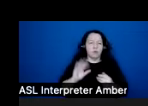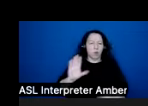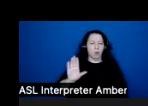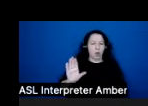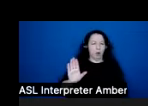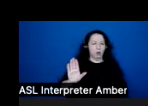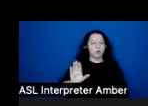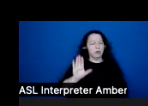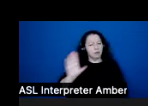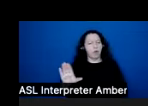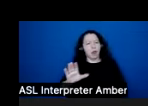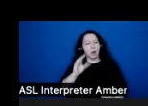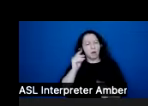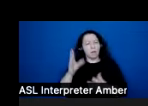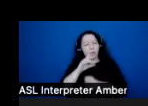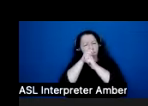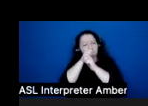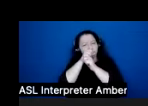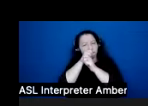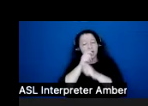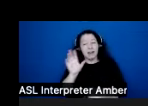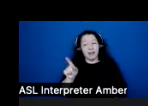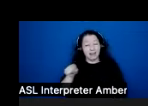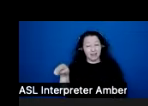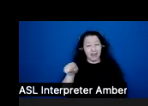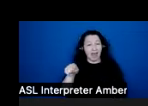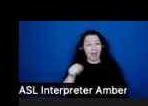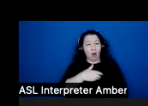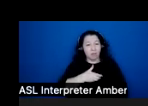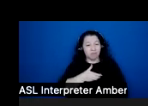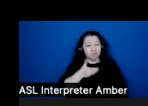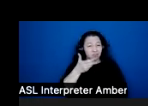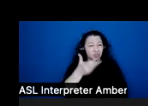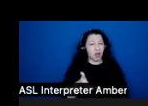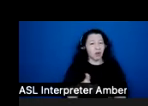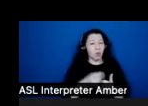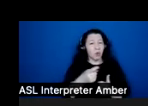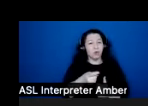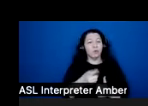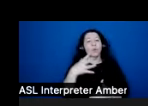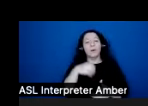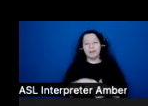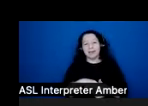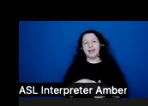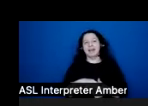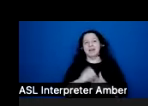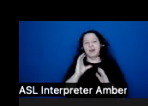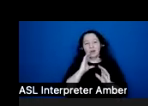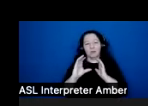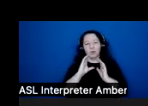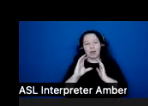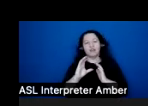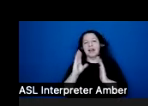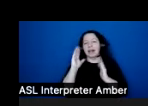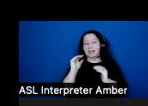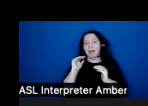confidential information, and they are sharing it to you in a privileged communication. Okay, so there